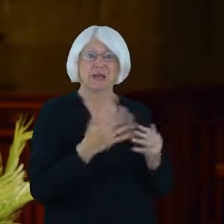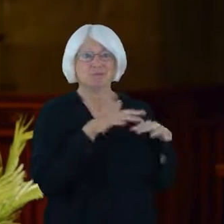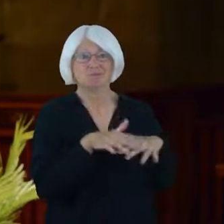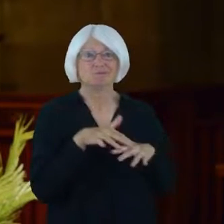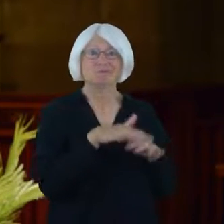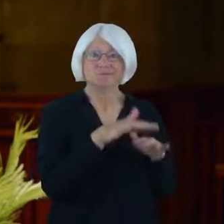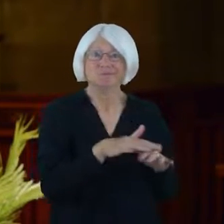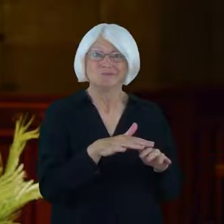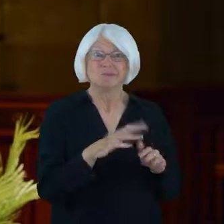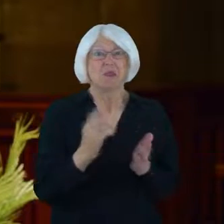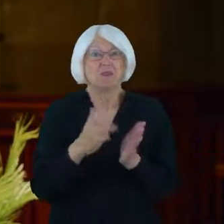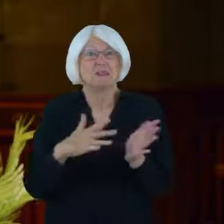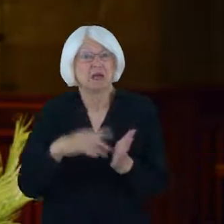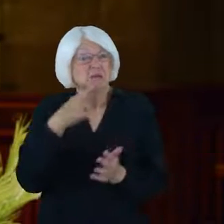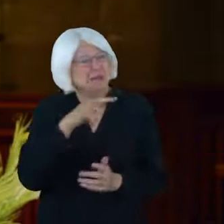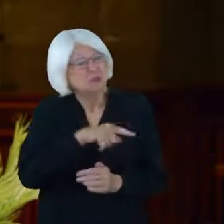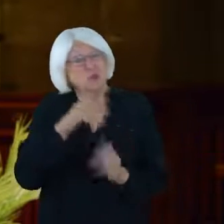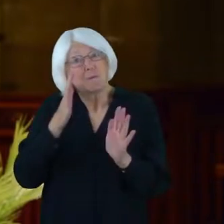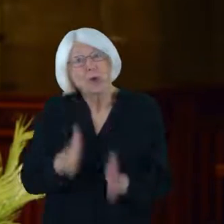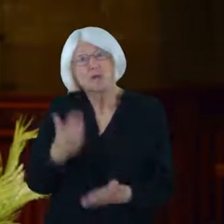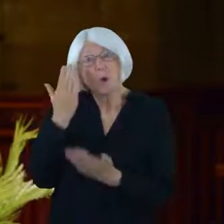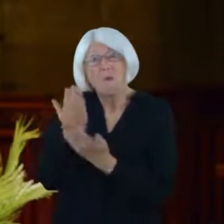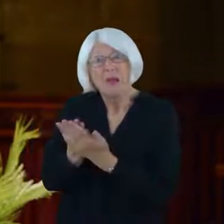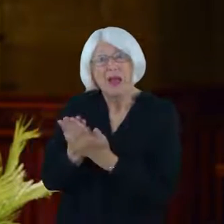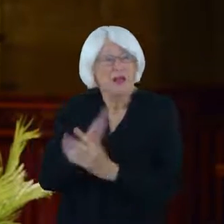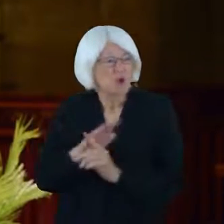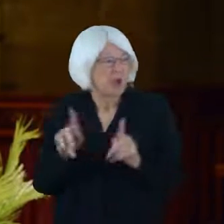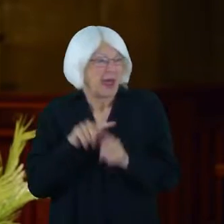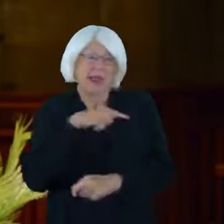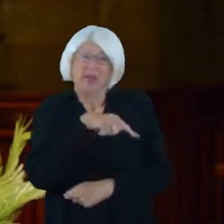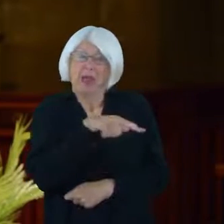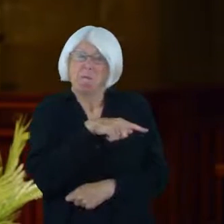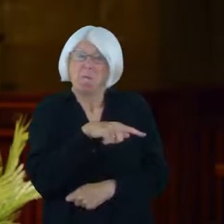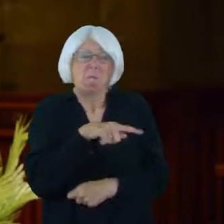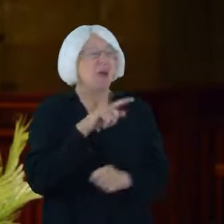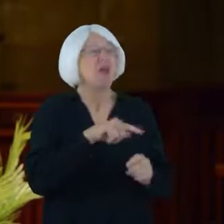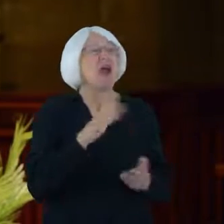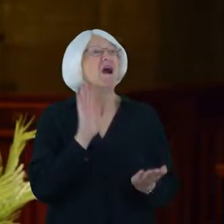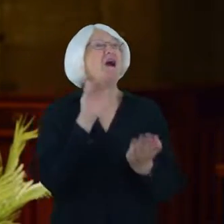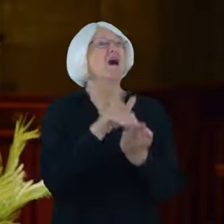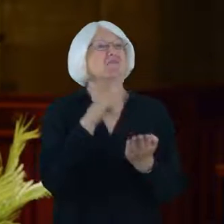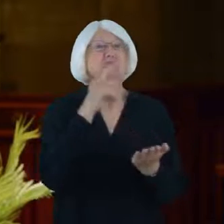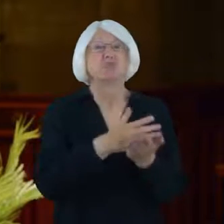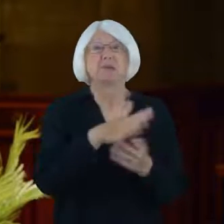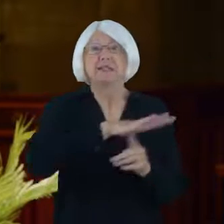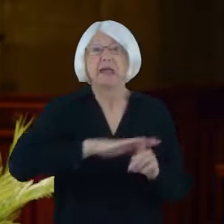hearers to obedience, unlike that grumbling generation who never managed to enter the promised